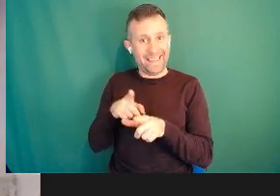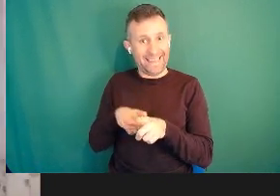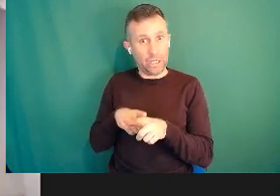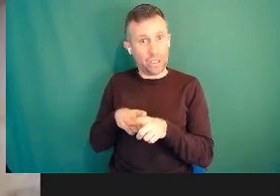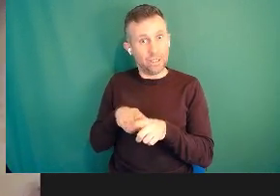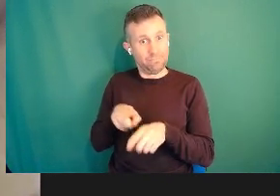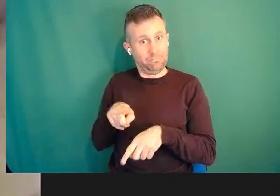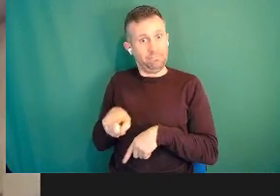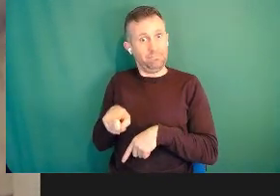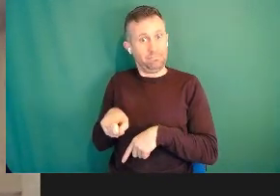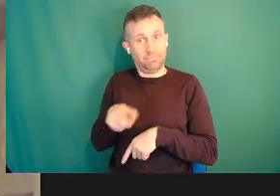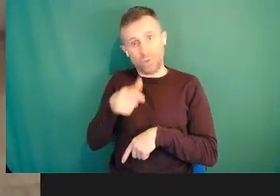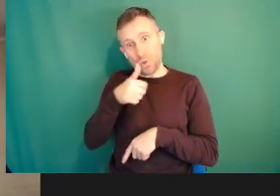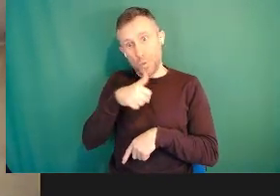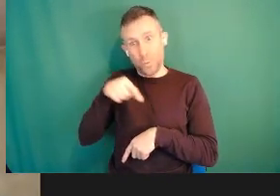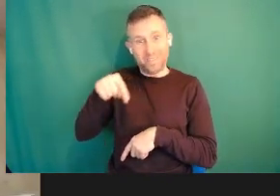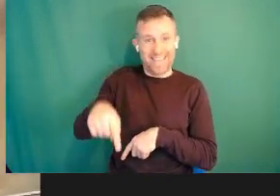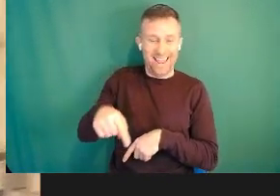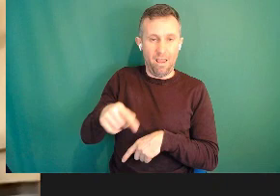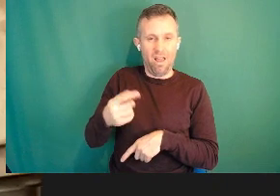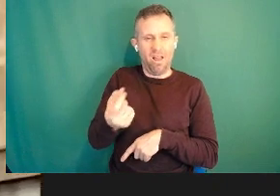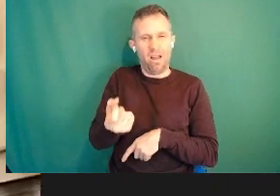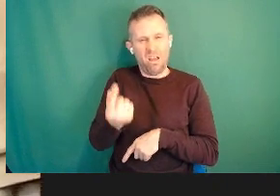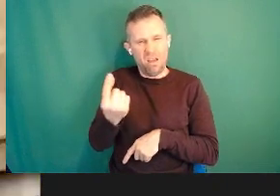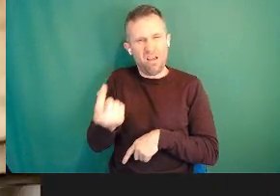she had a meal here.